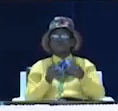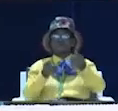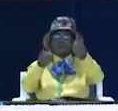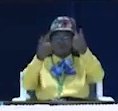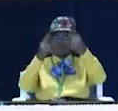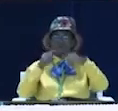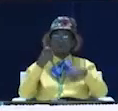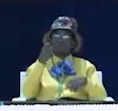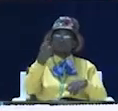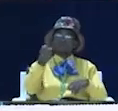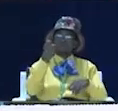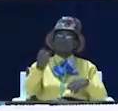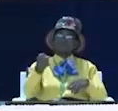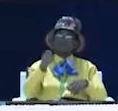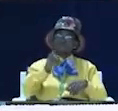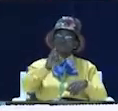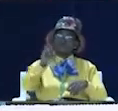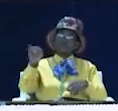knocking at the door.